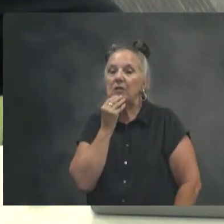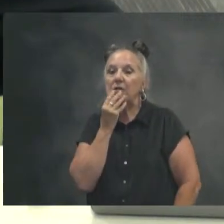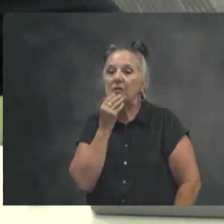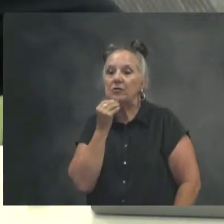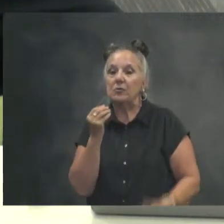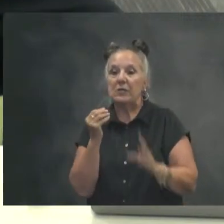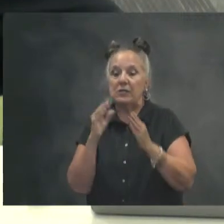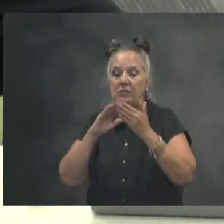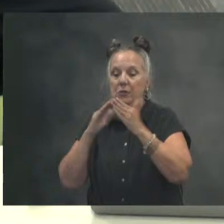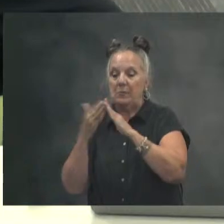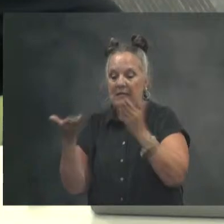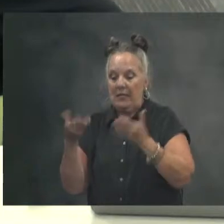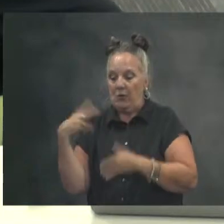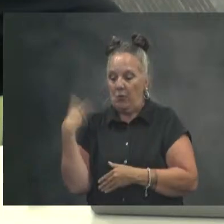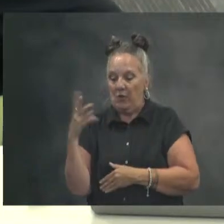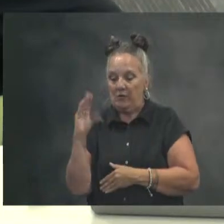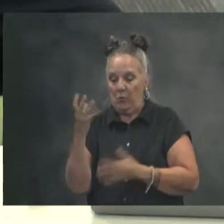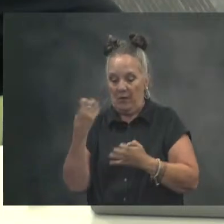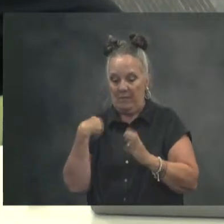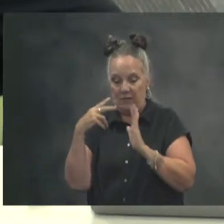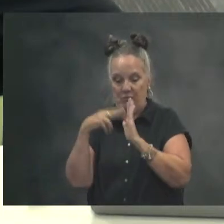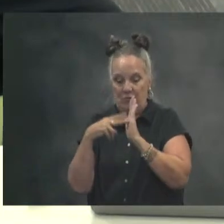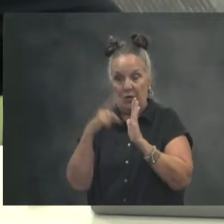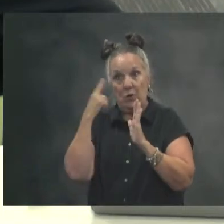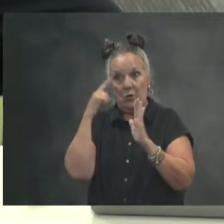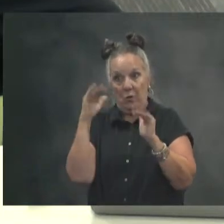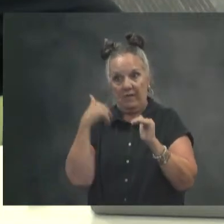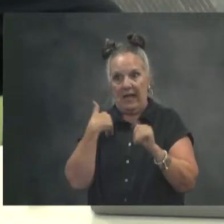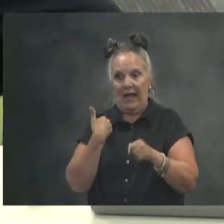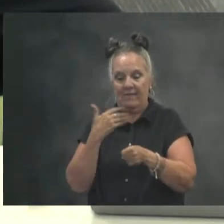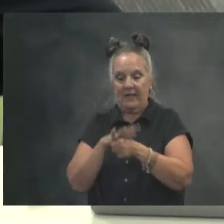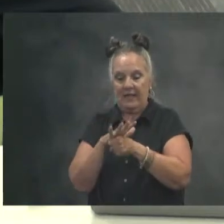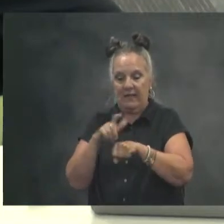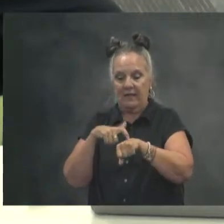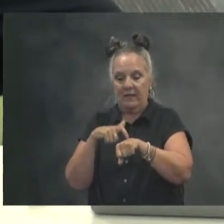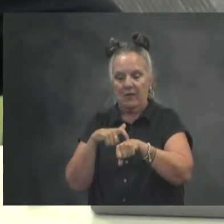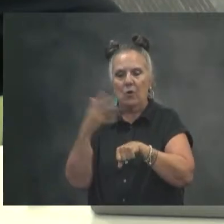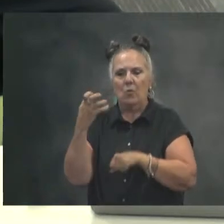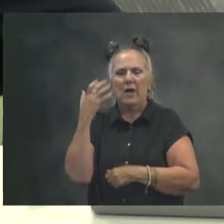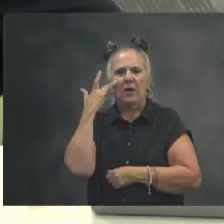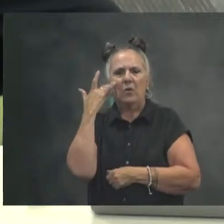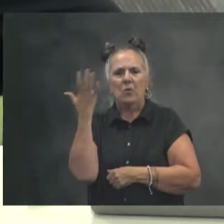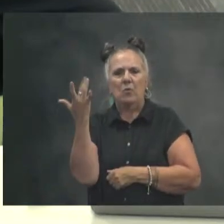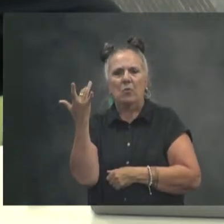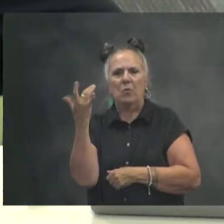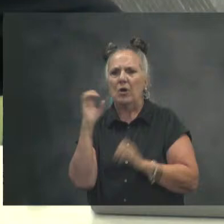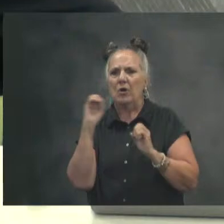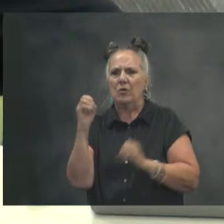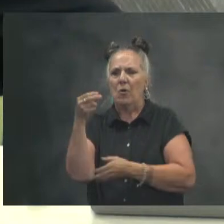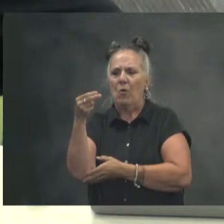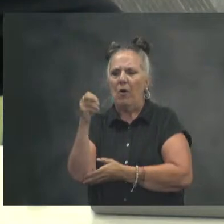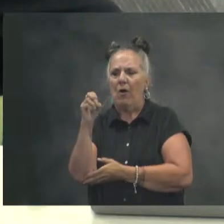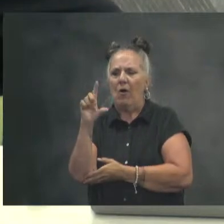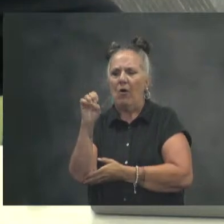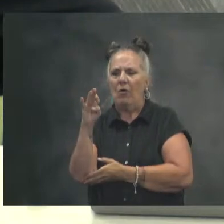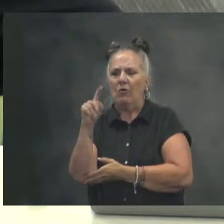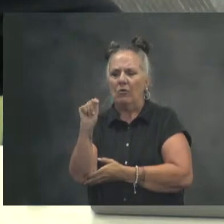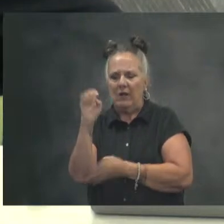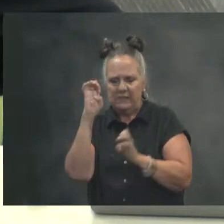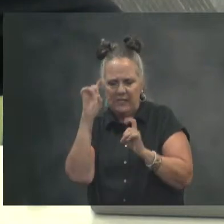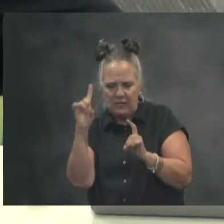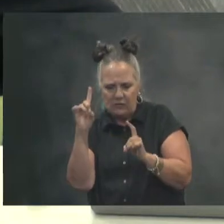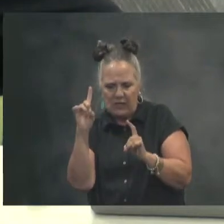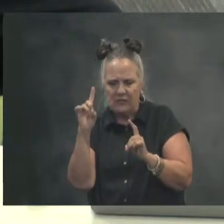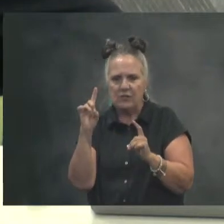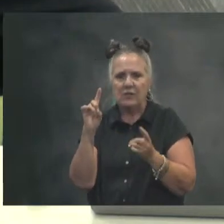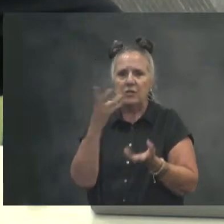Washington County, they wanted me to read this. Hopefully I have enough time. But they want to know why there's no Holocaust education in the school. The Jewish